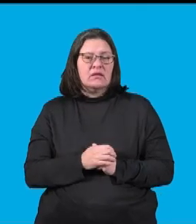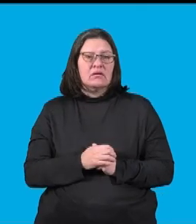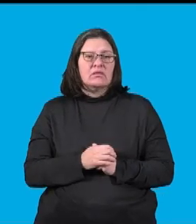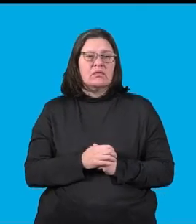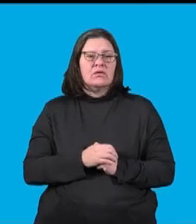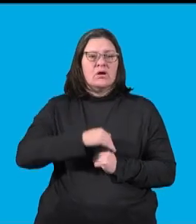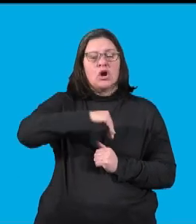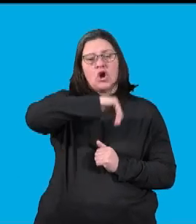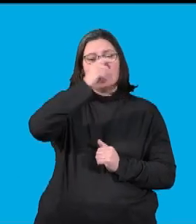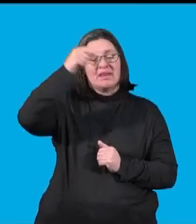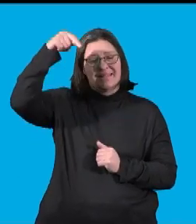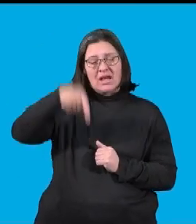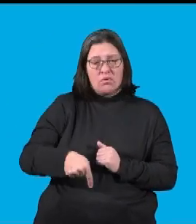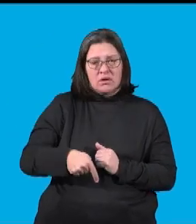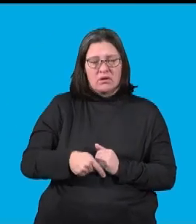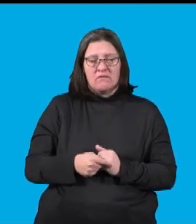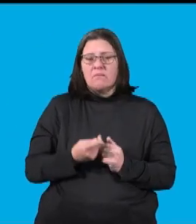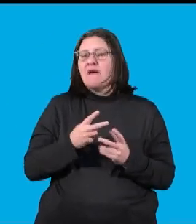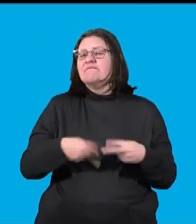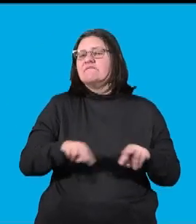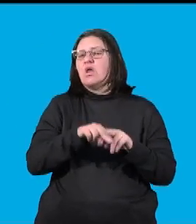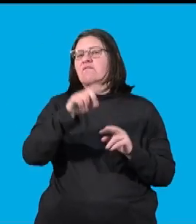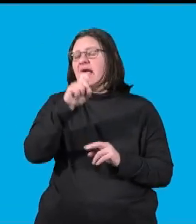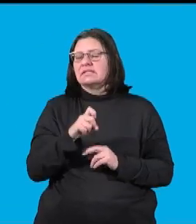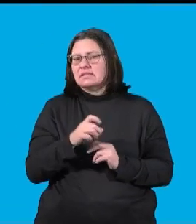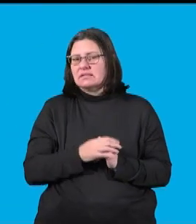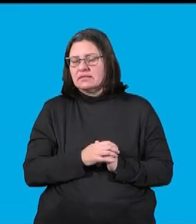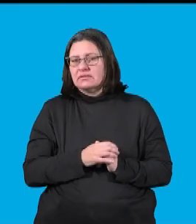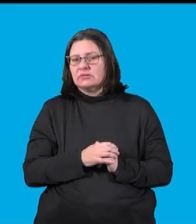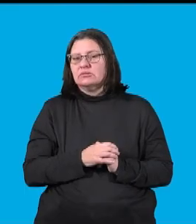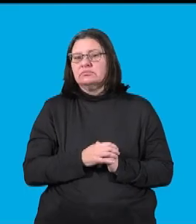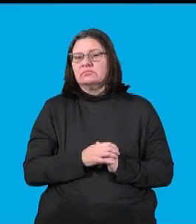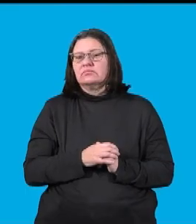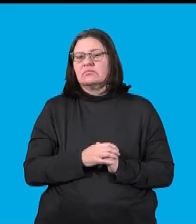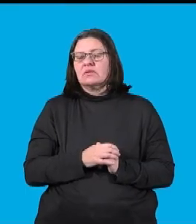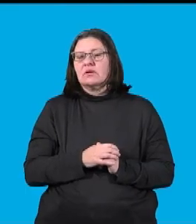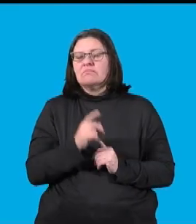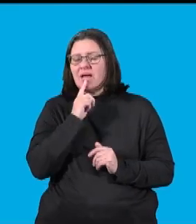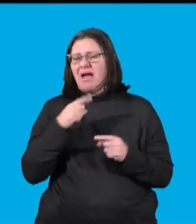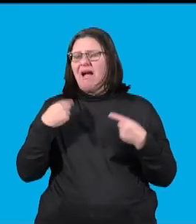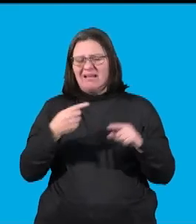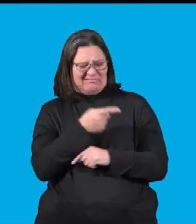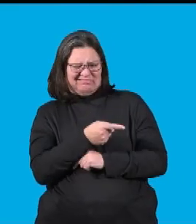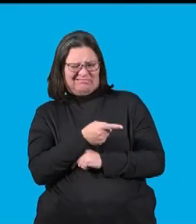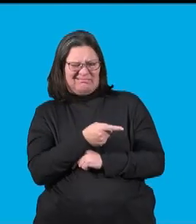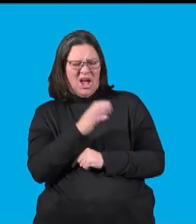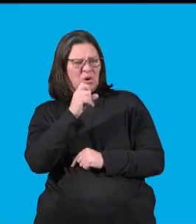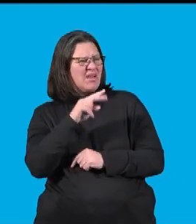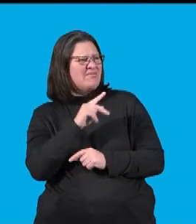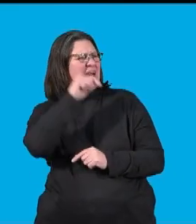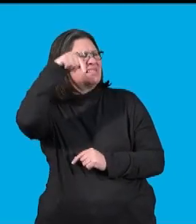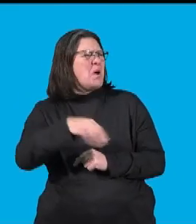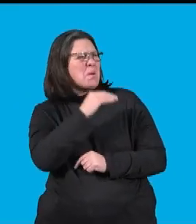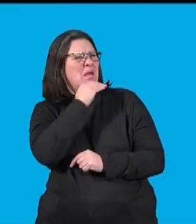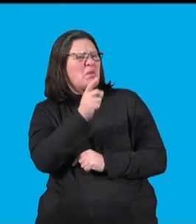is, where is the graph concave down? For what values of x? Where is the graph concave down? So learners often struggle to